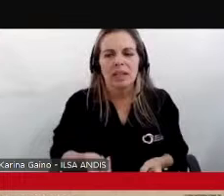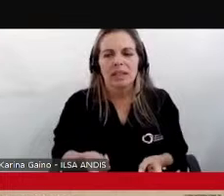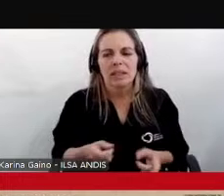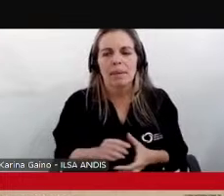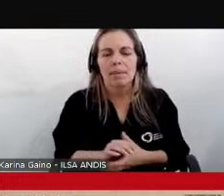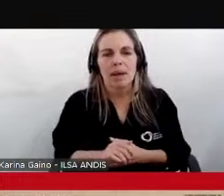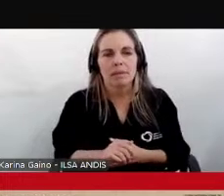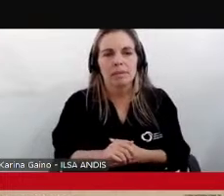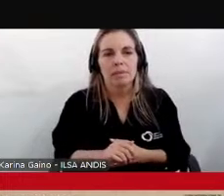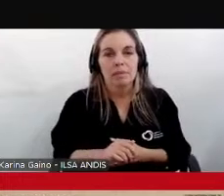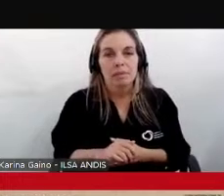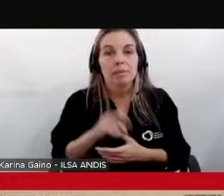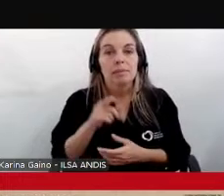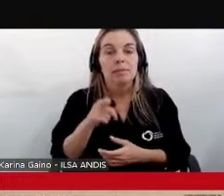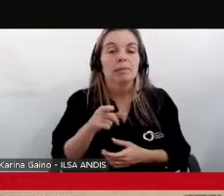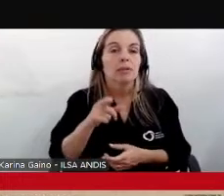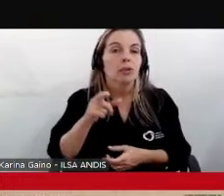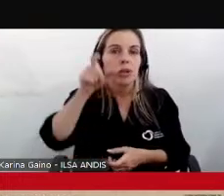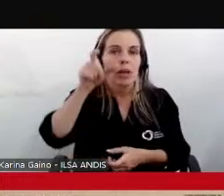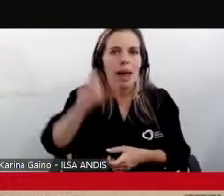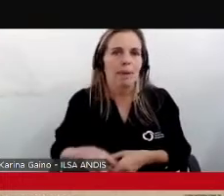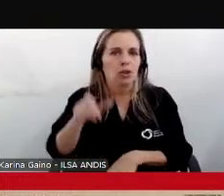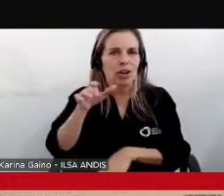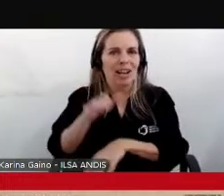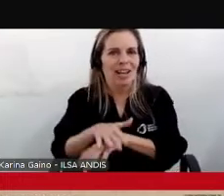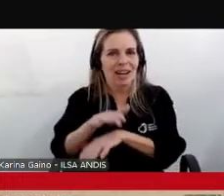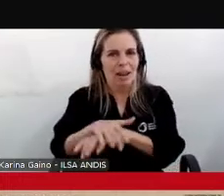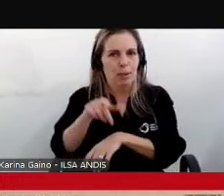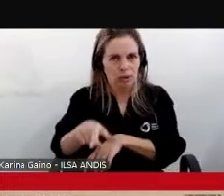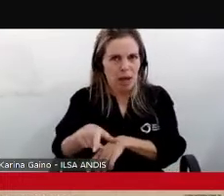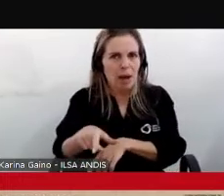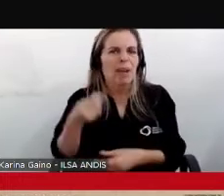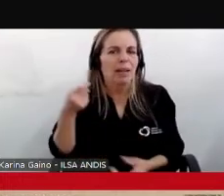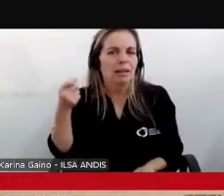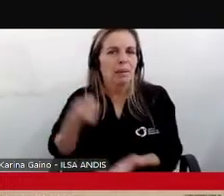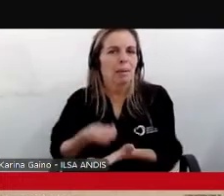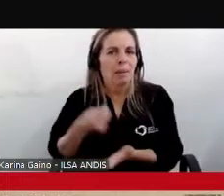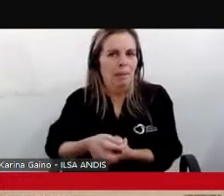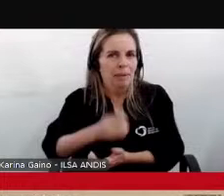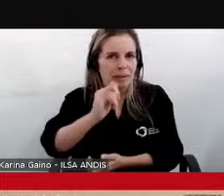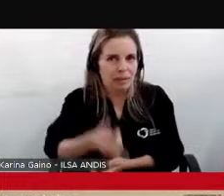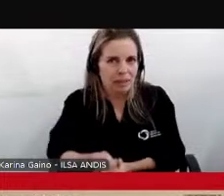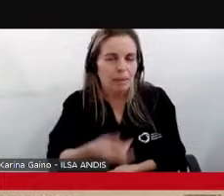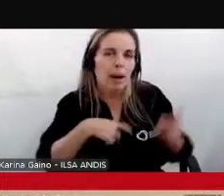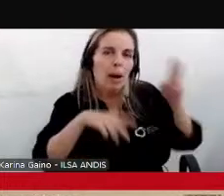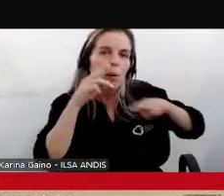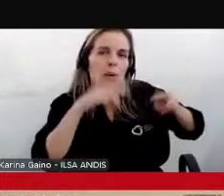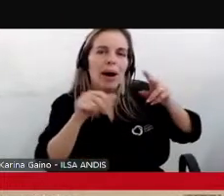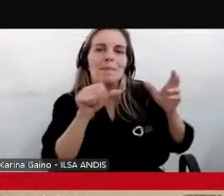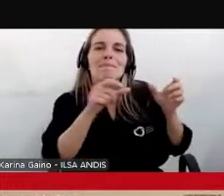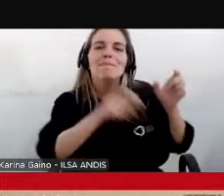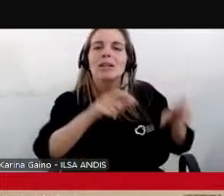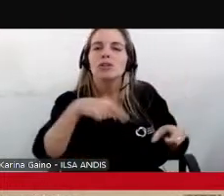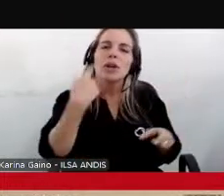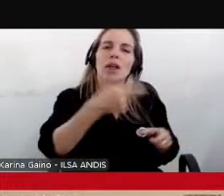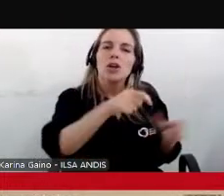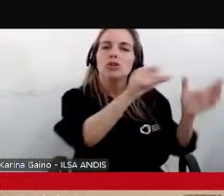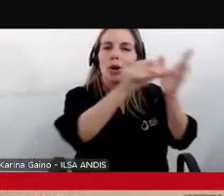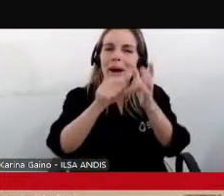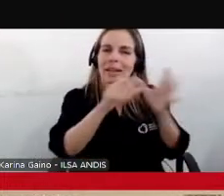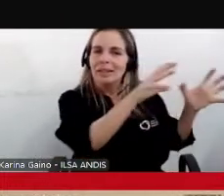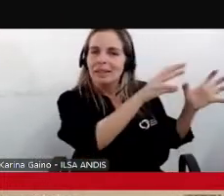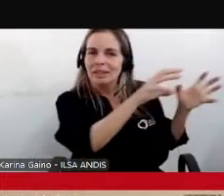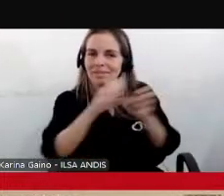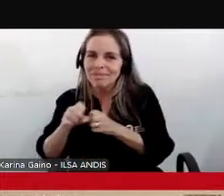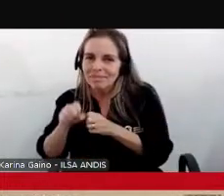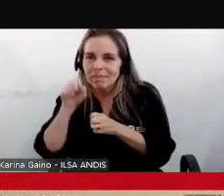recruiters, for example, to recruit those workers and transport them to the farms, and they try to recoup their investment by forcing workers to work the